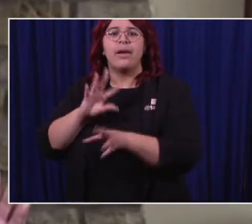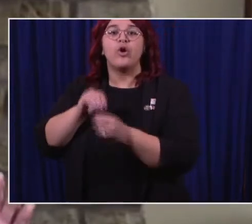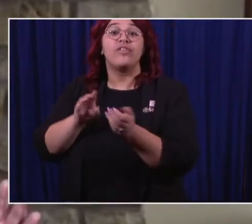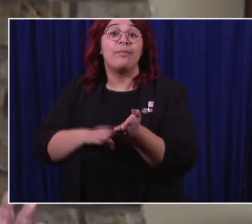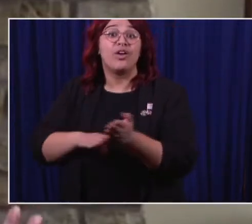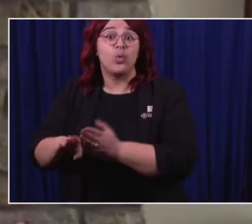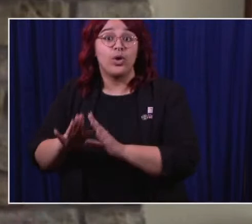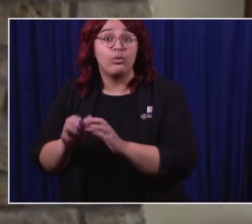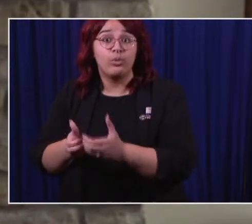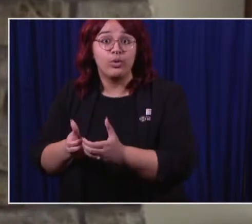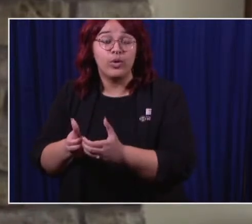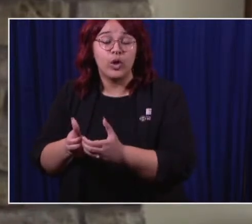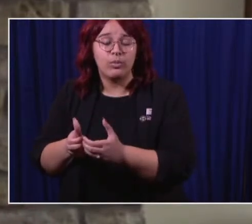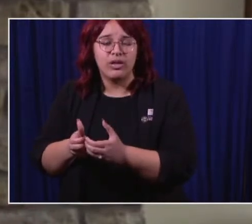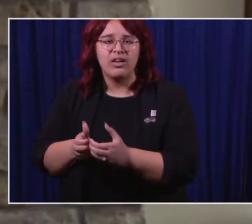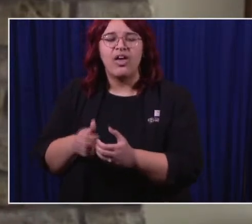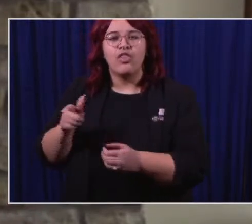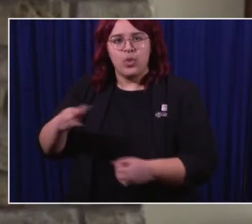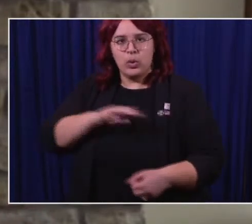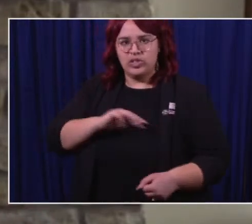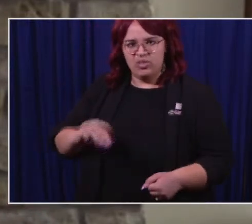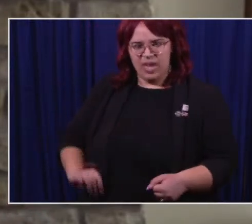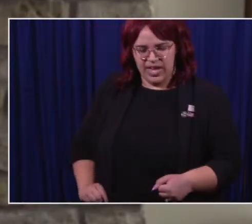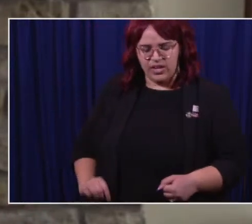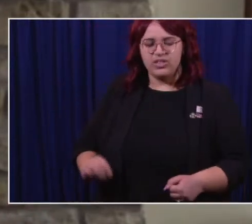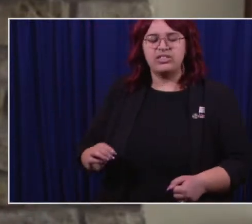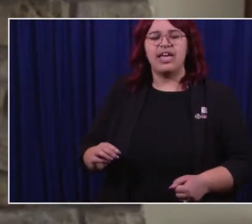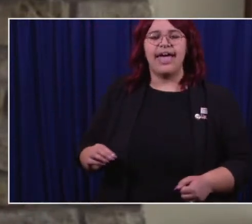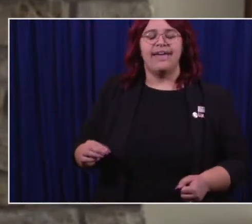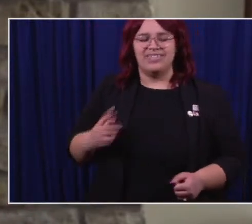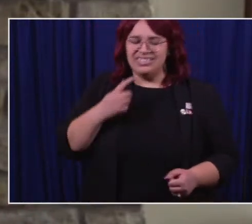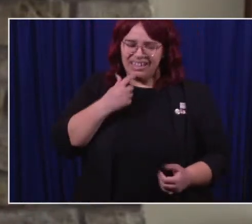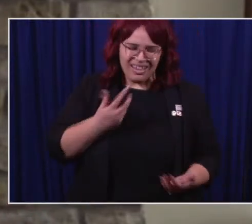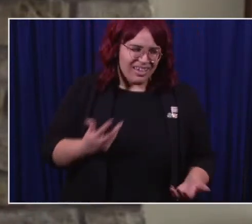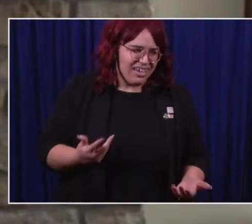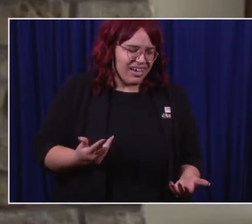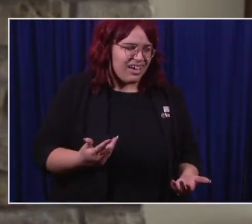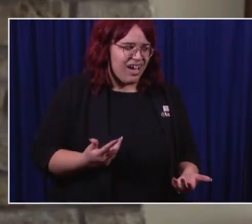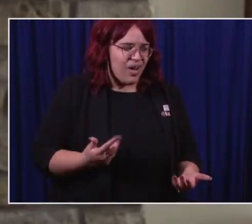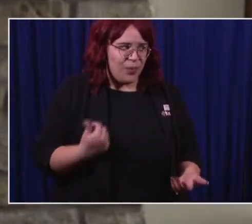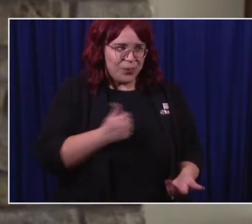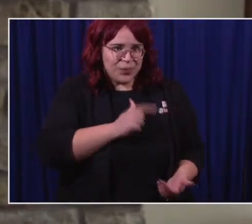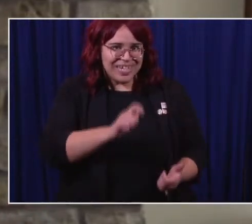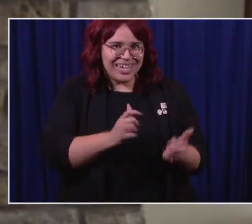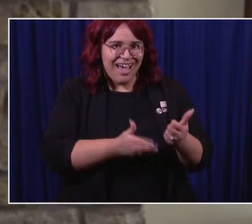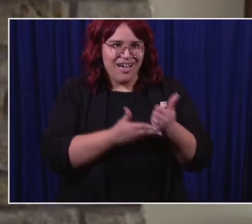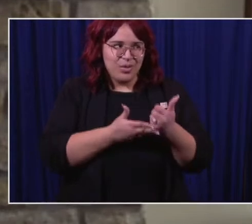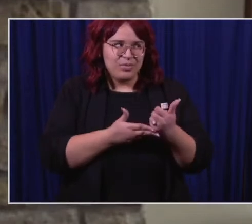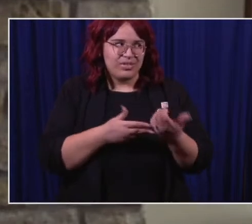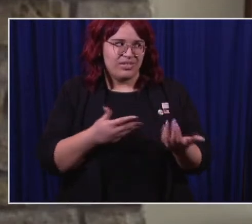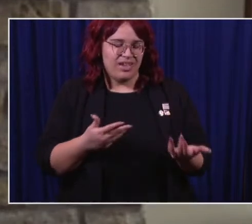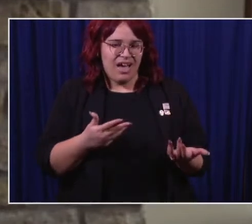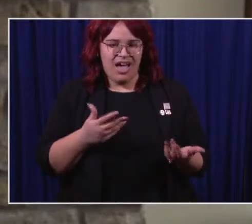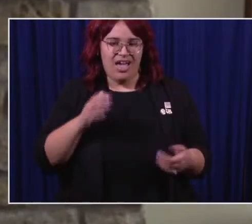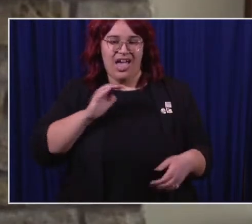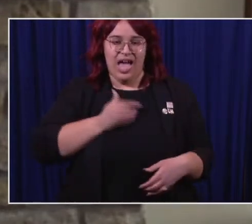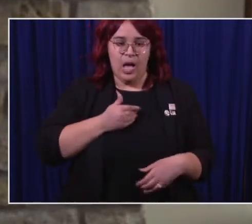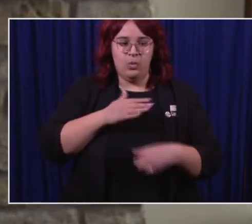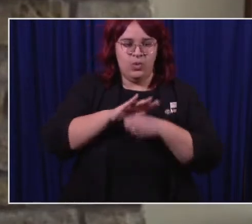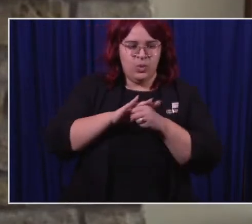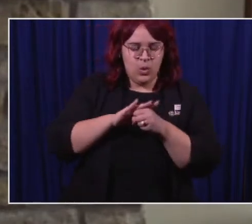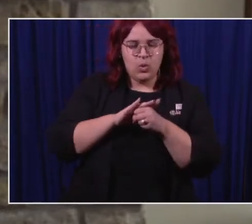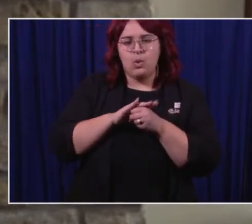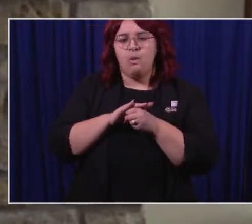you know, help us. We think that our local health department, our county